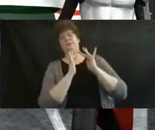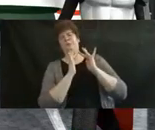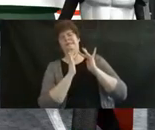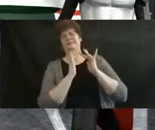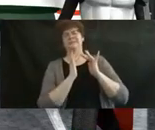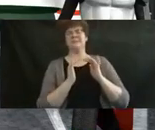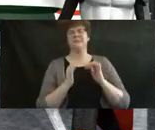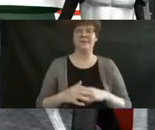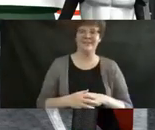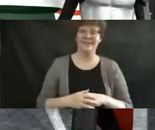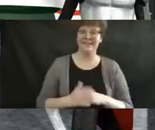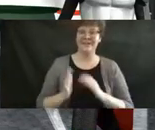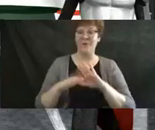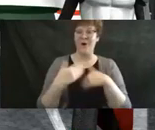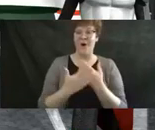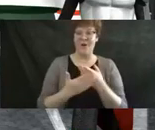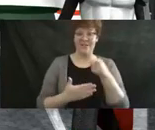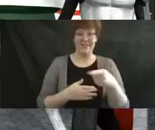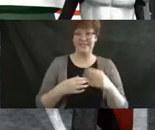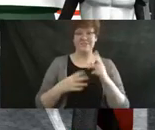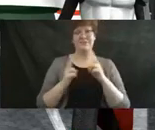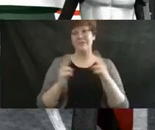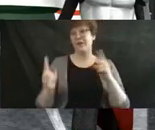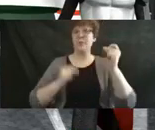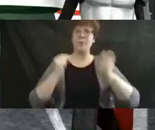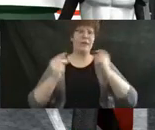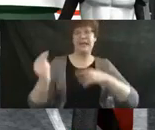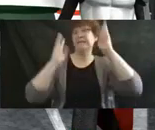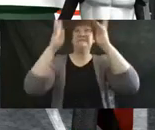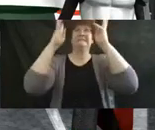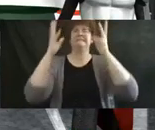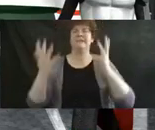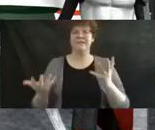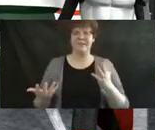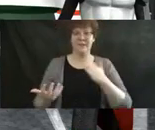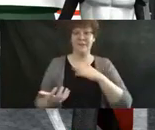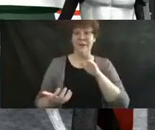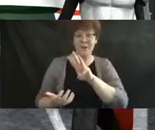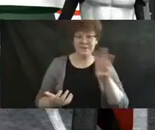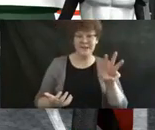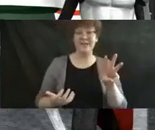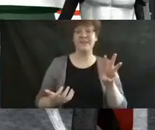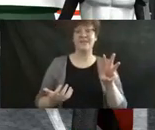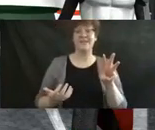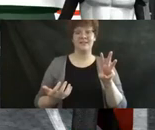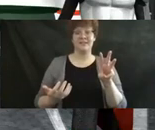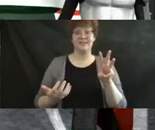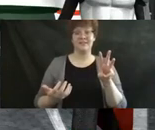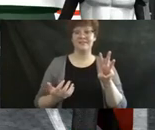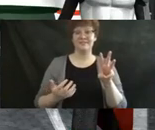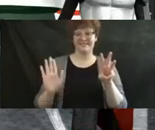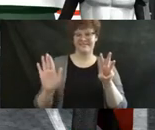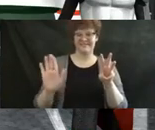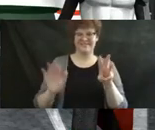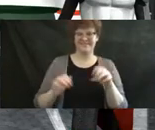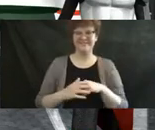And so all of this has been done very quickly and on the fly. My website has been in existence for a while,